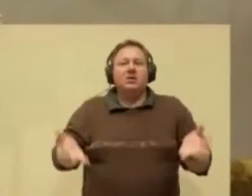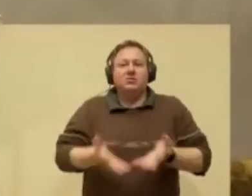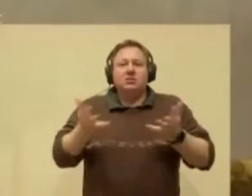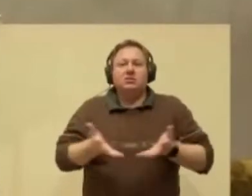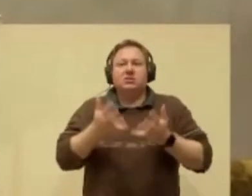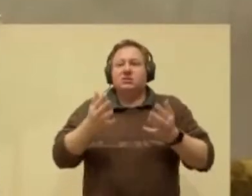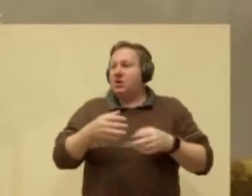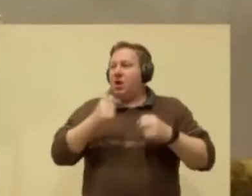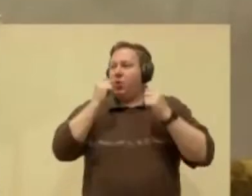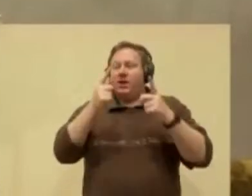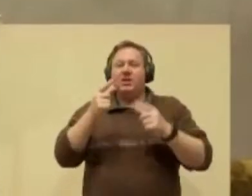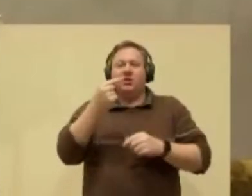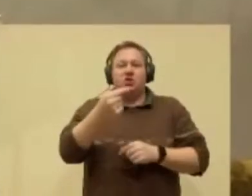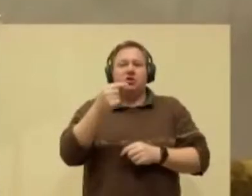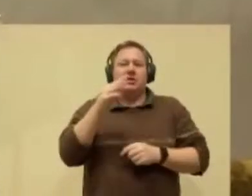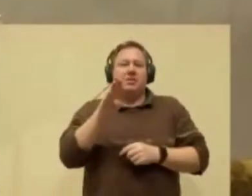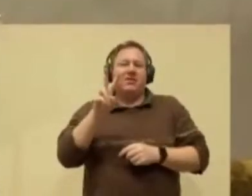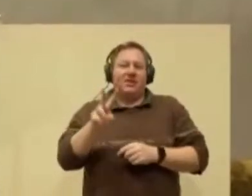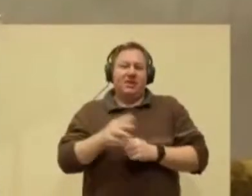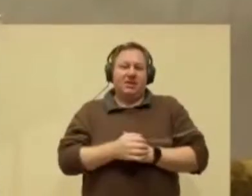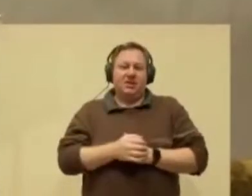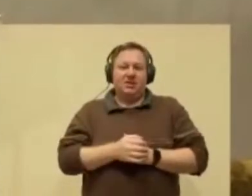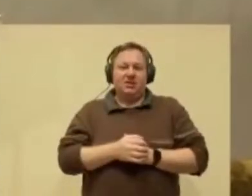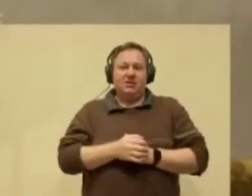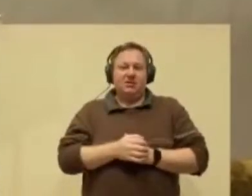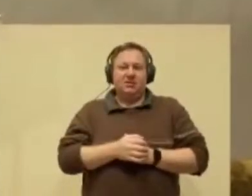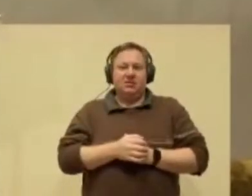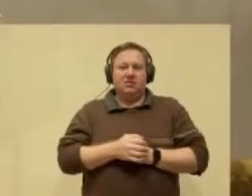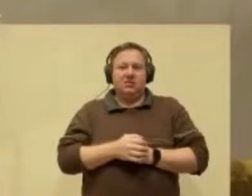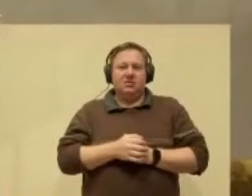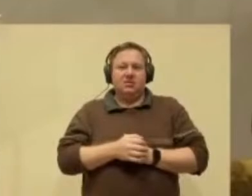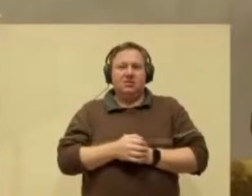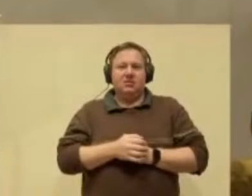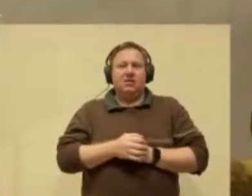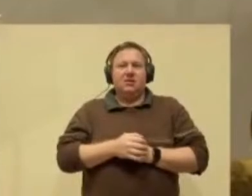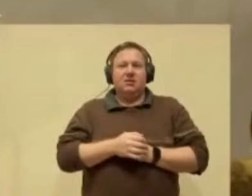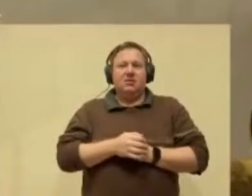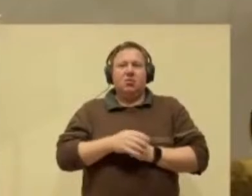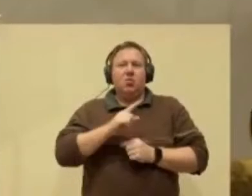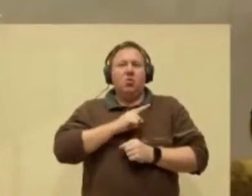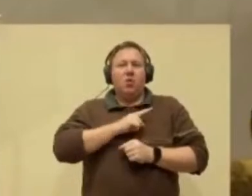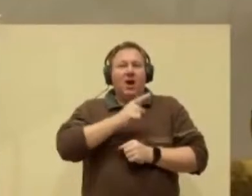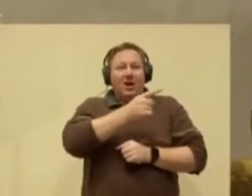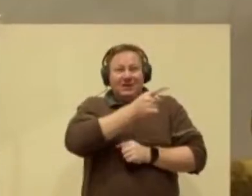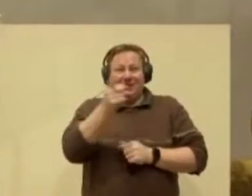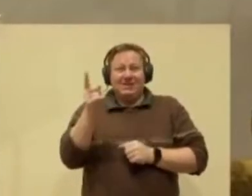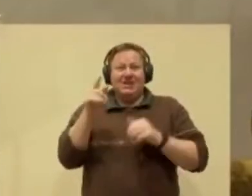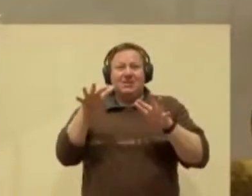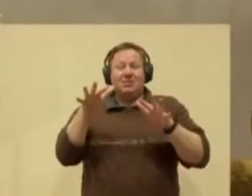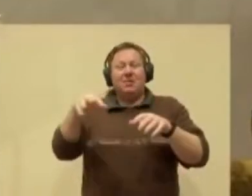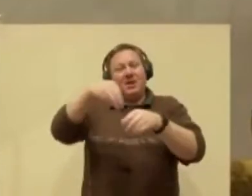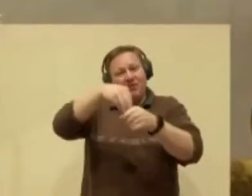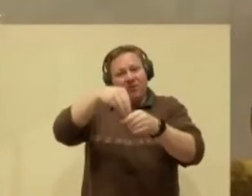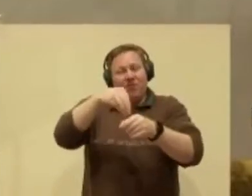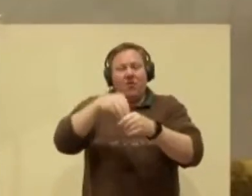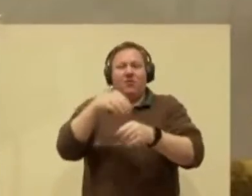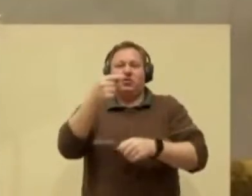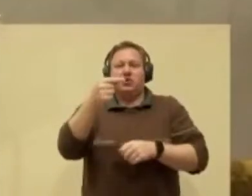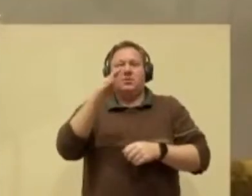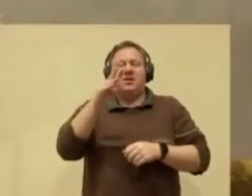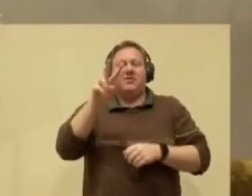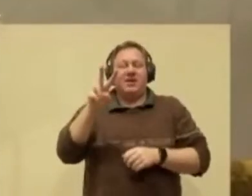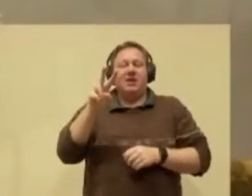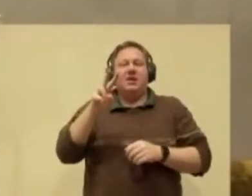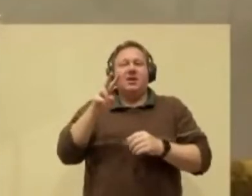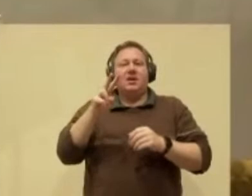violence returnments or mahosi aruna are in the forefront of the gbv campaign and are raising